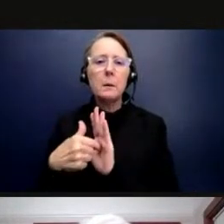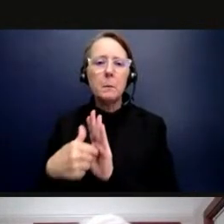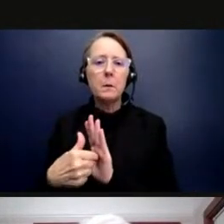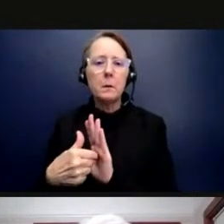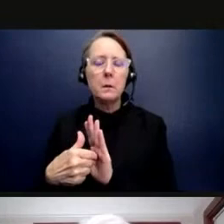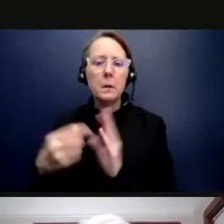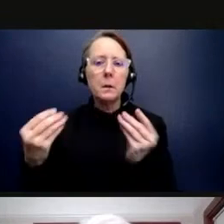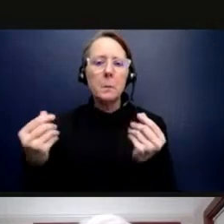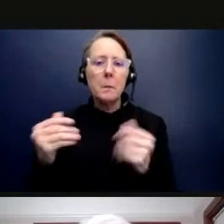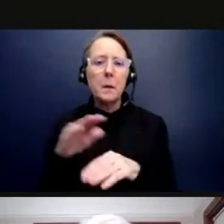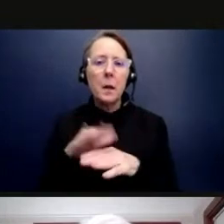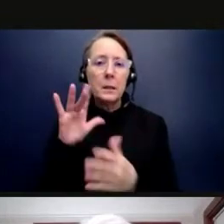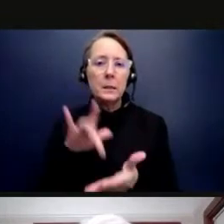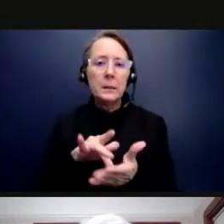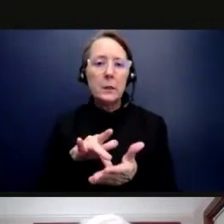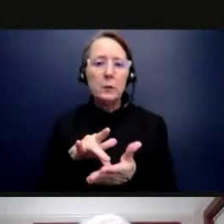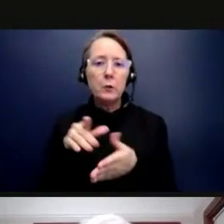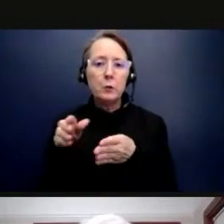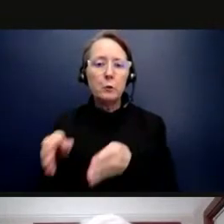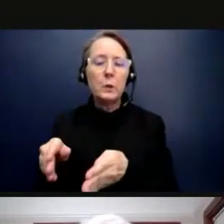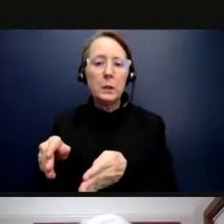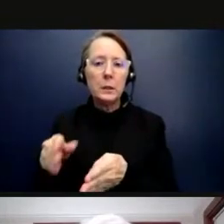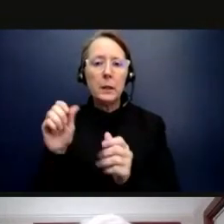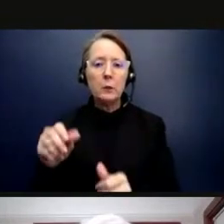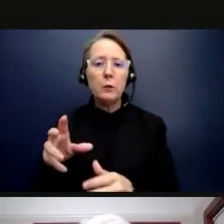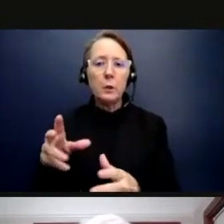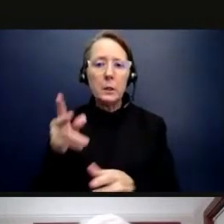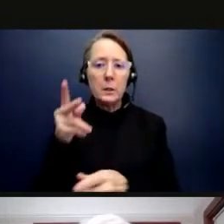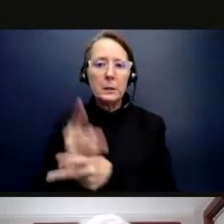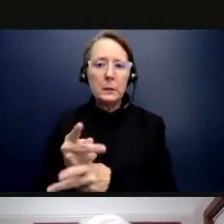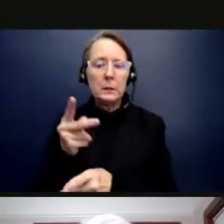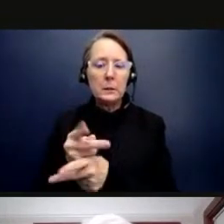the property on Center Street that could hold 80 guests,